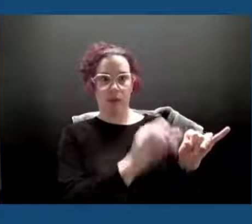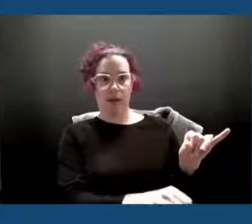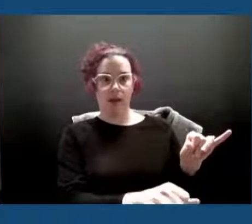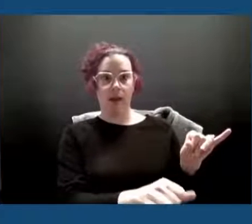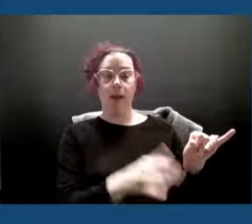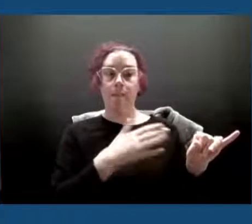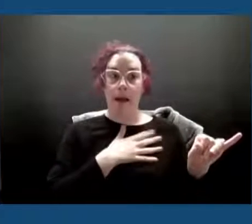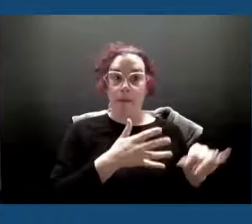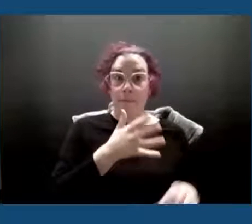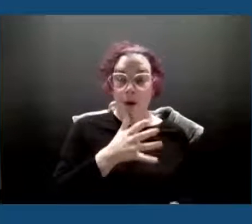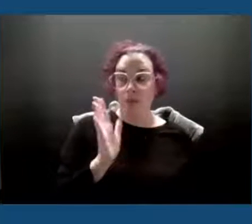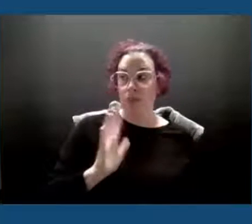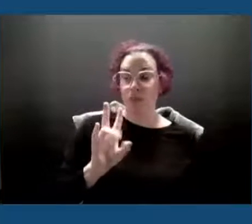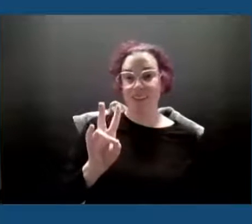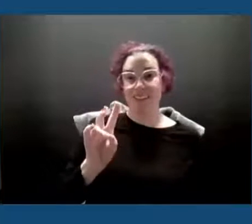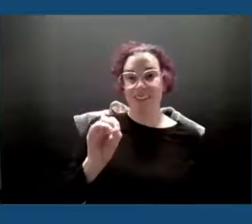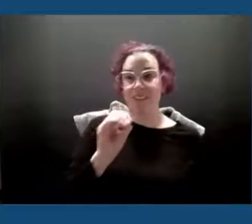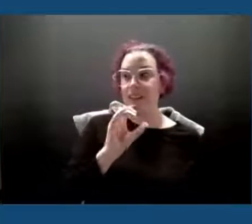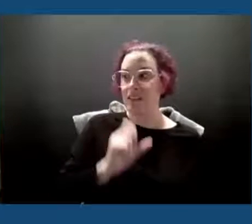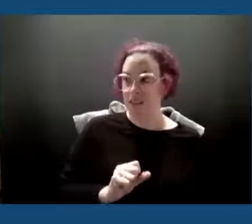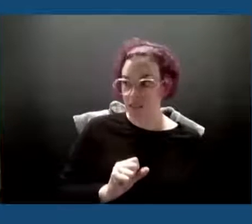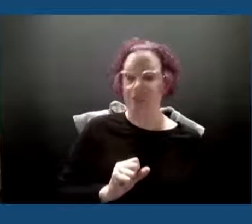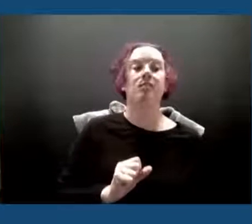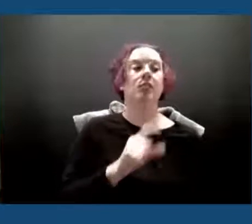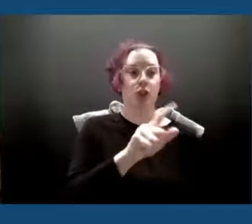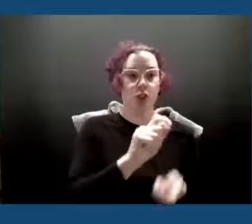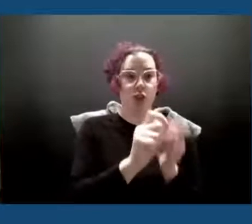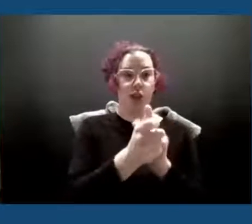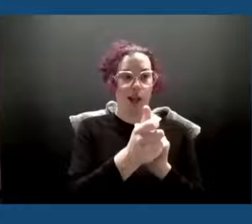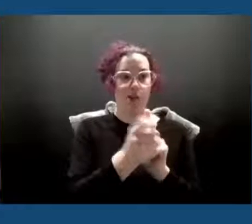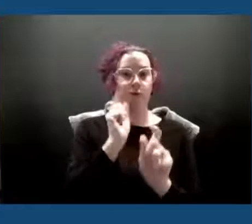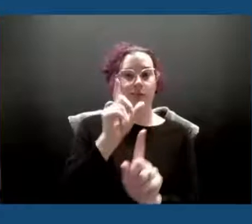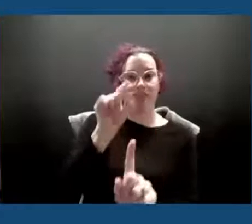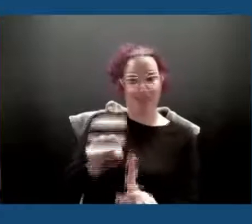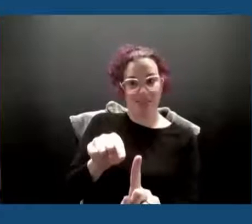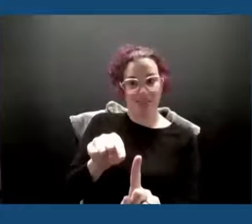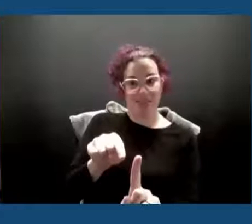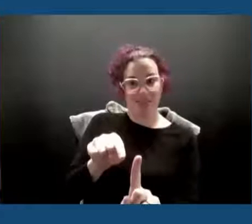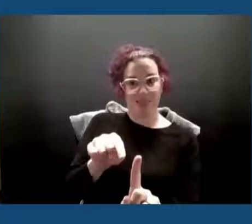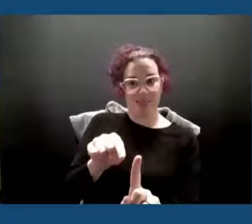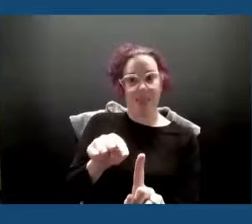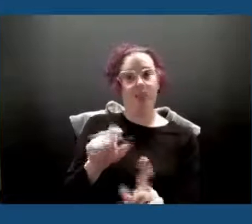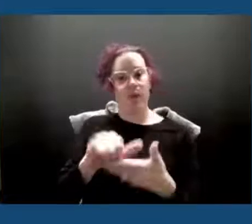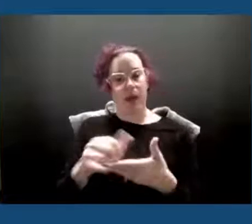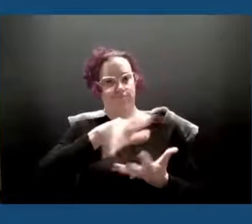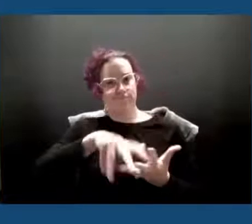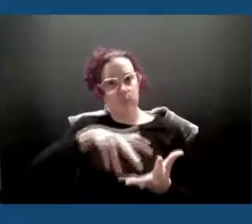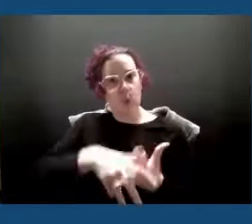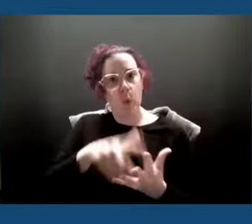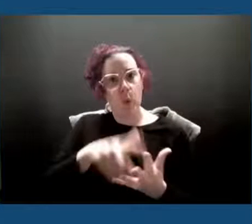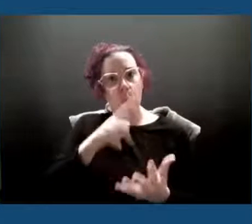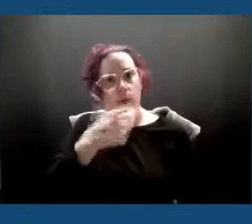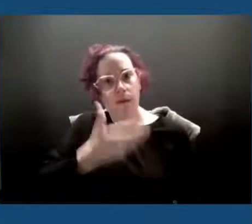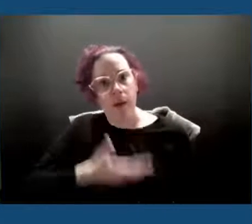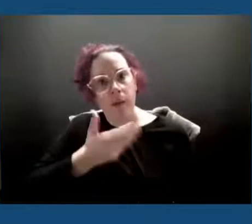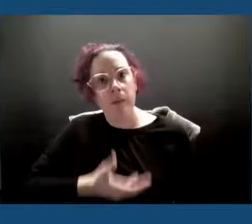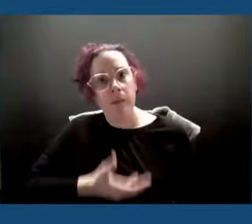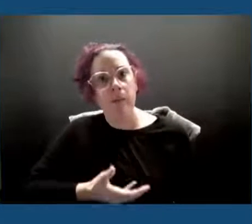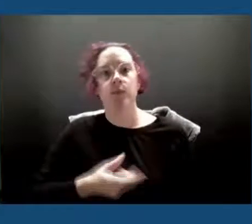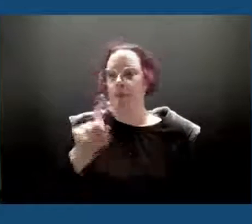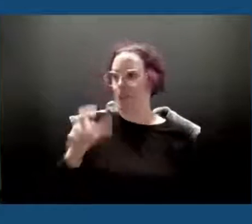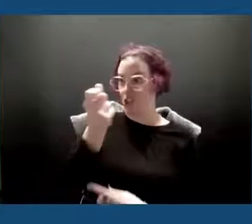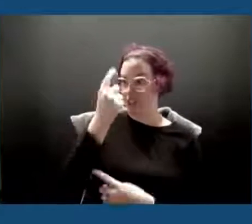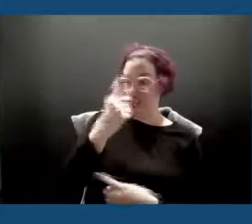this. So this is part of who I am as well. Understanding pain into